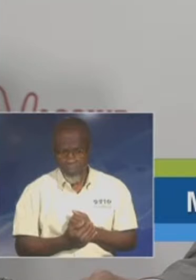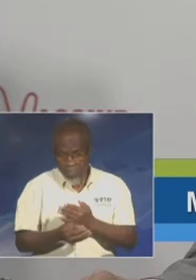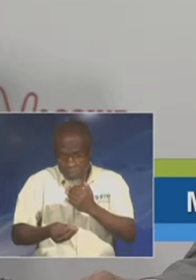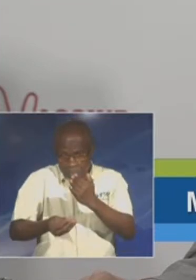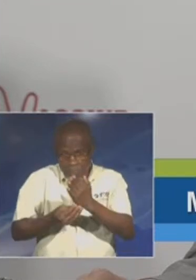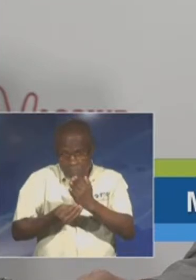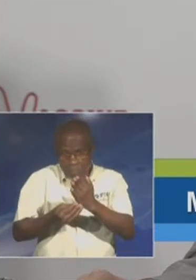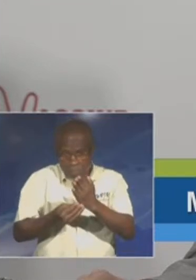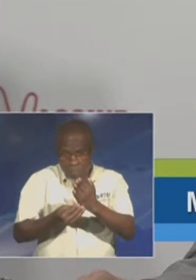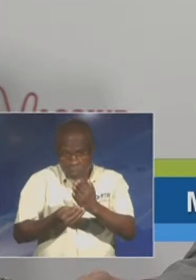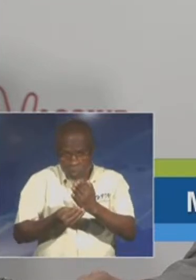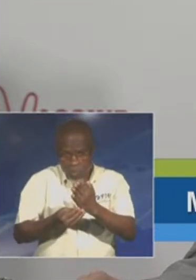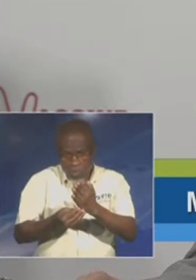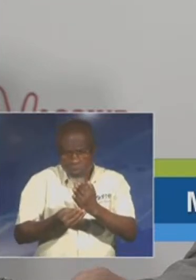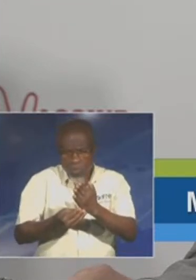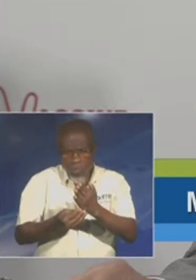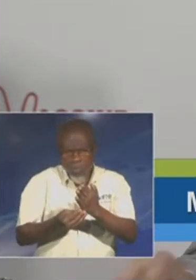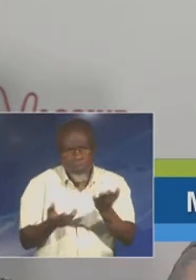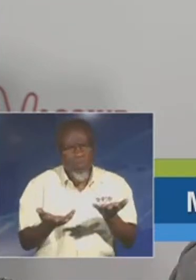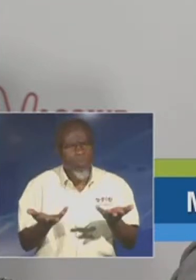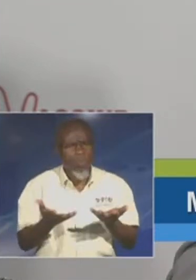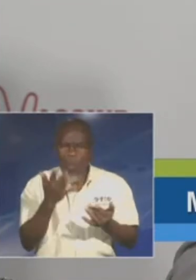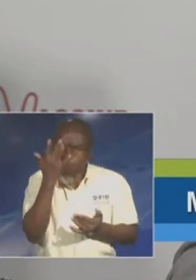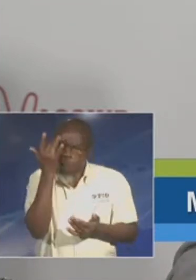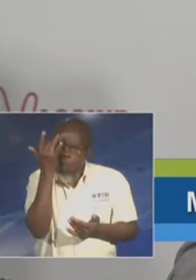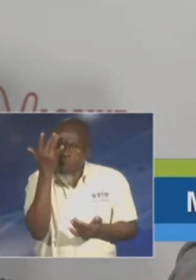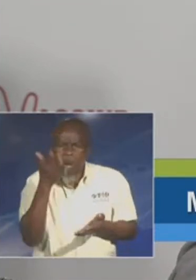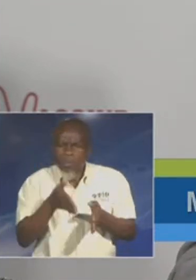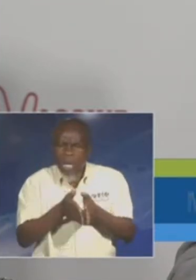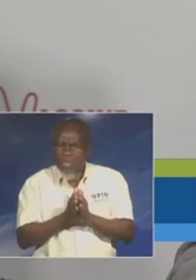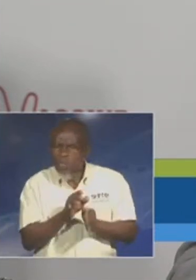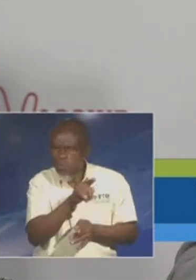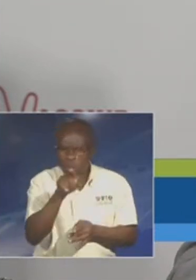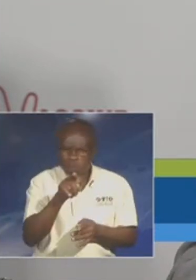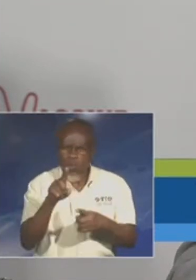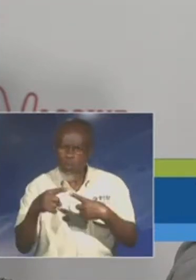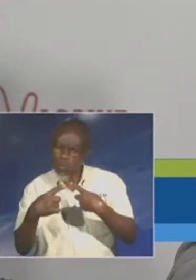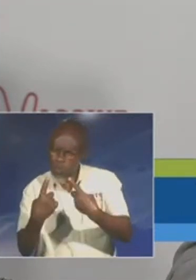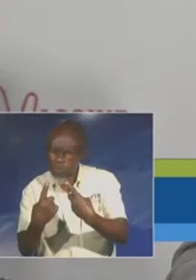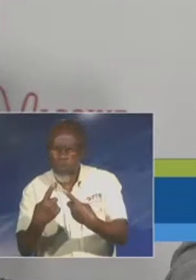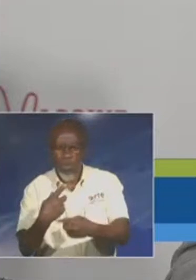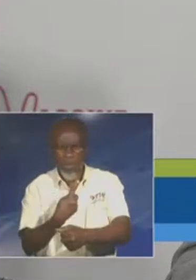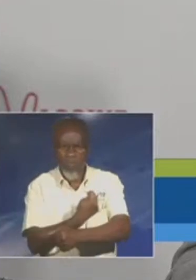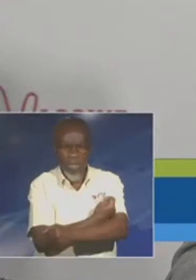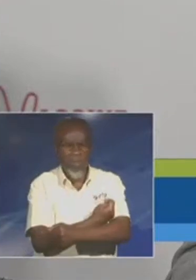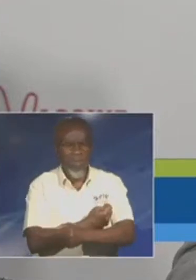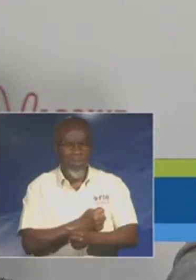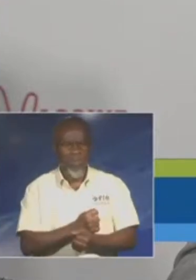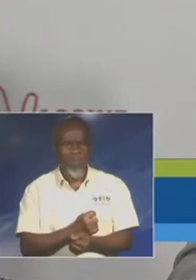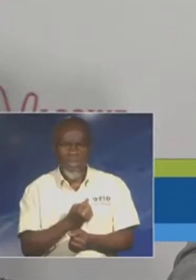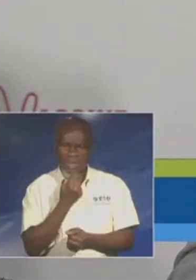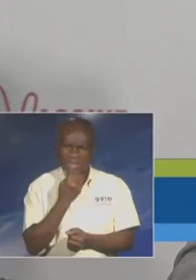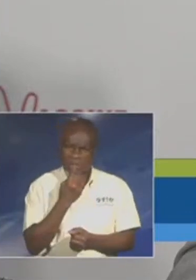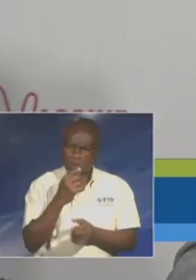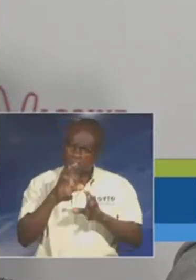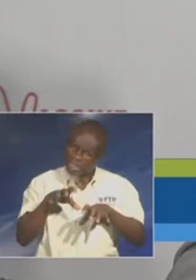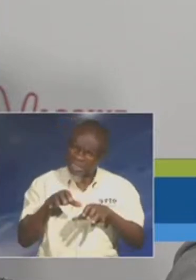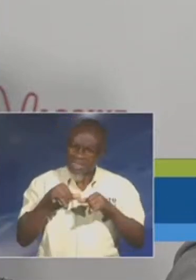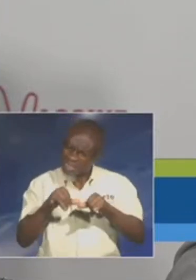why are we insisting on vaccinations and telling persons that you can be susceptible to COVID